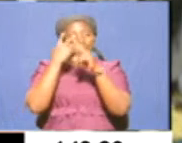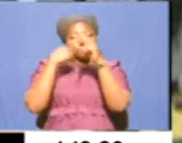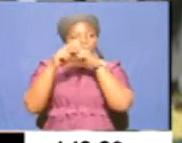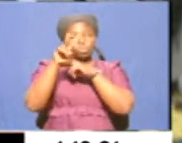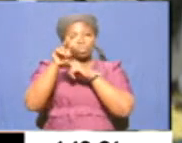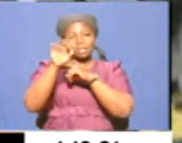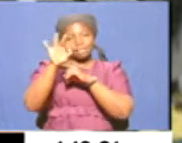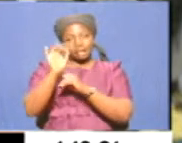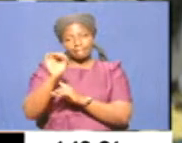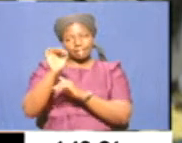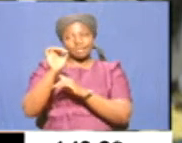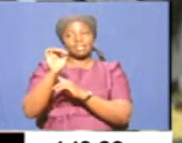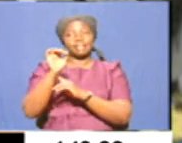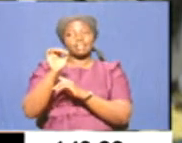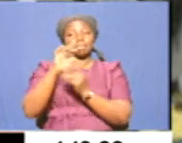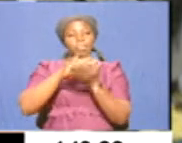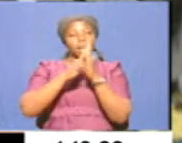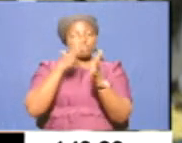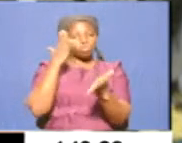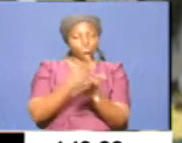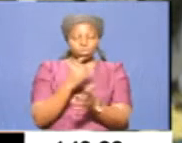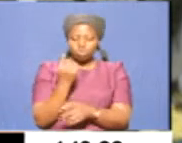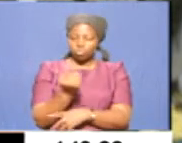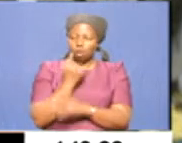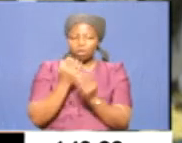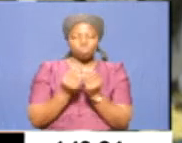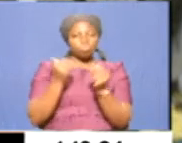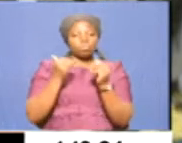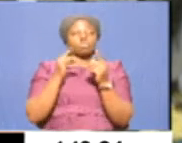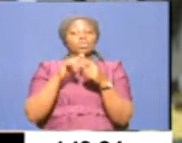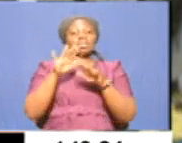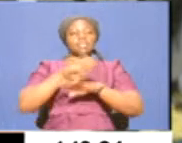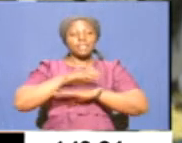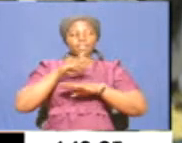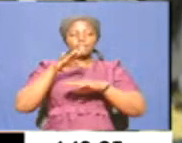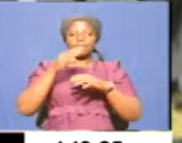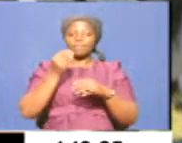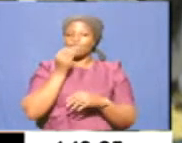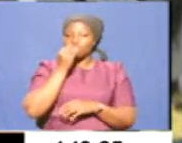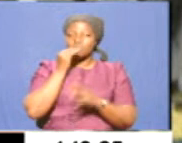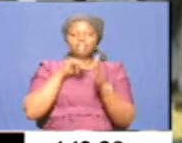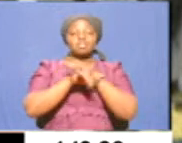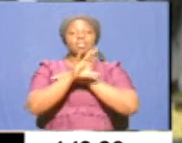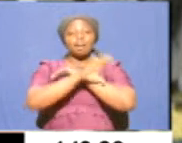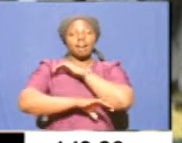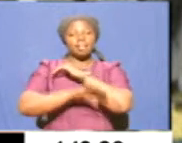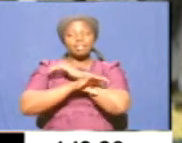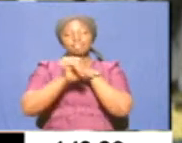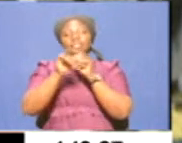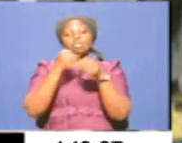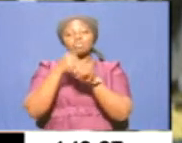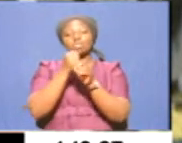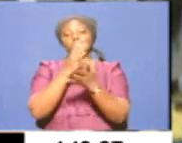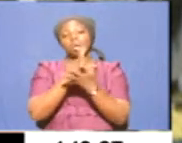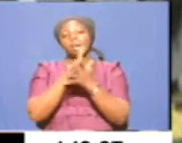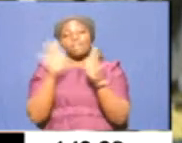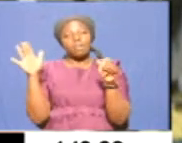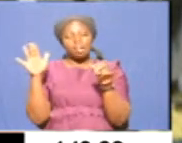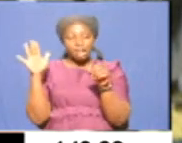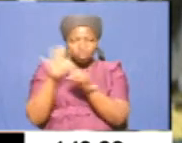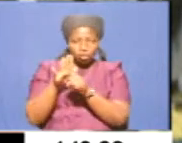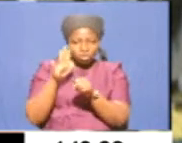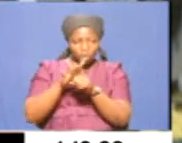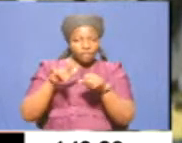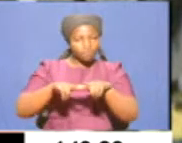was the only solution to food insecurity in the country, as it would ensure that maximum land is put under irrigation